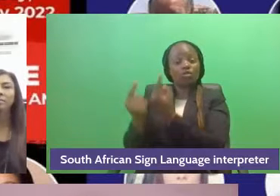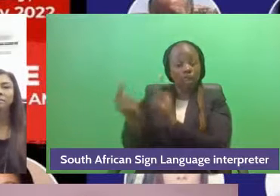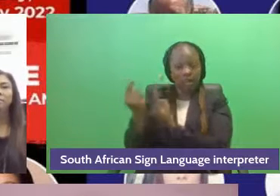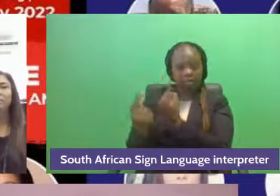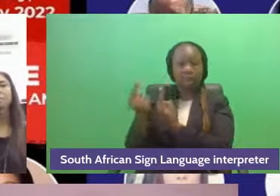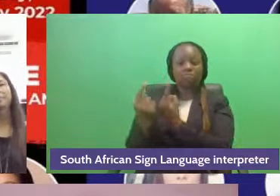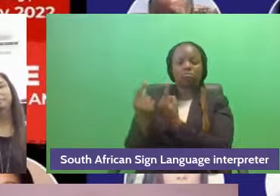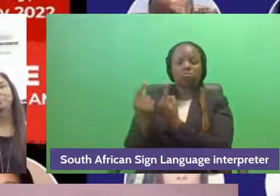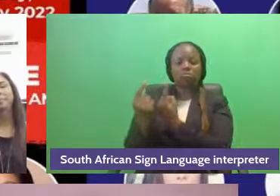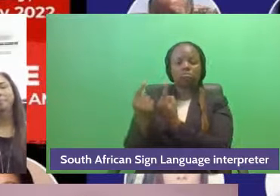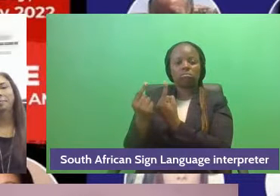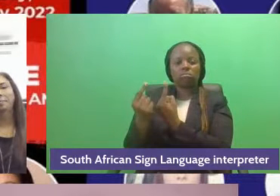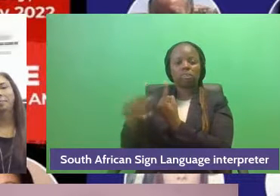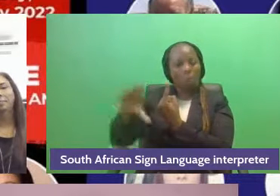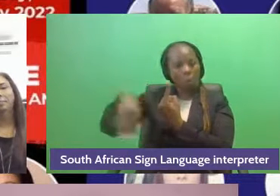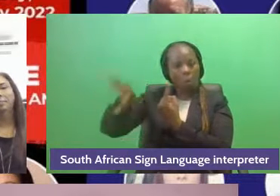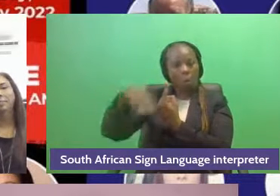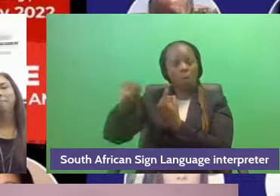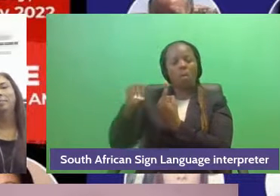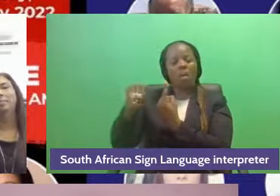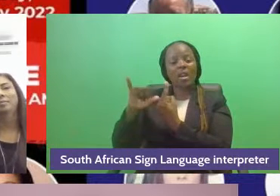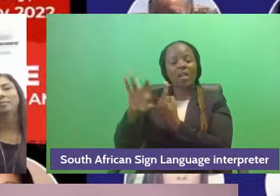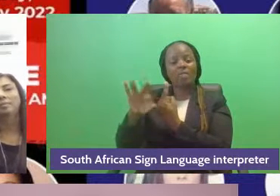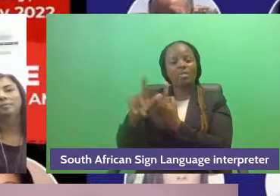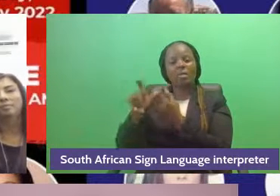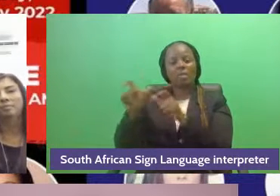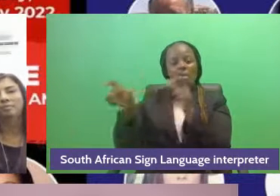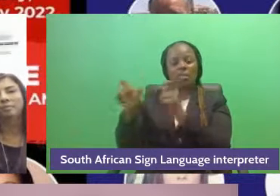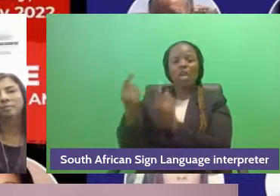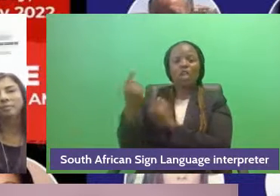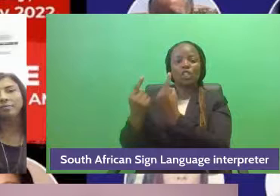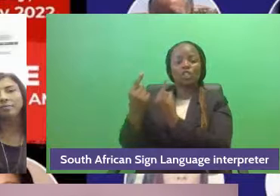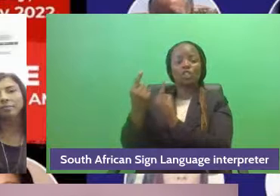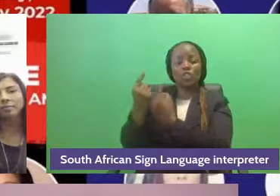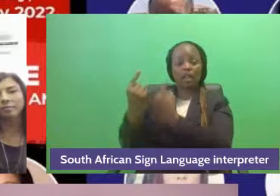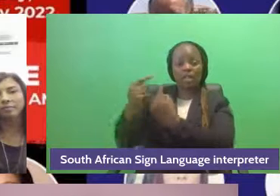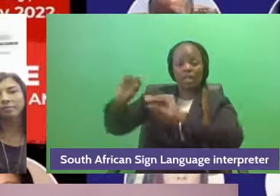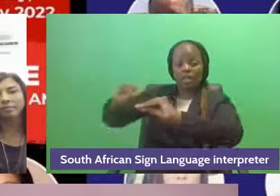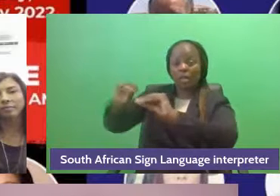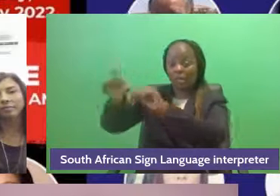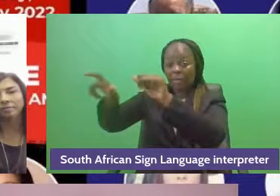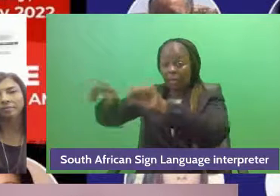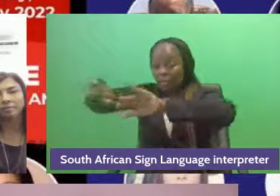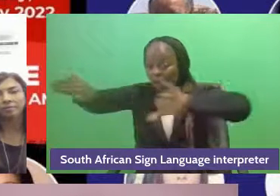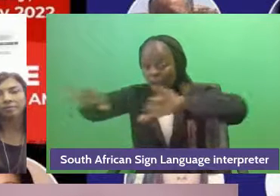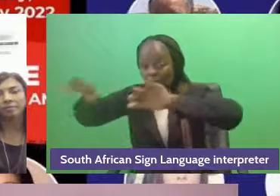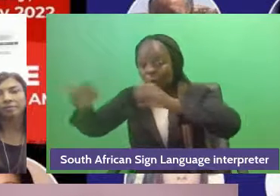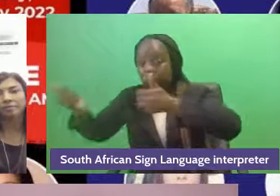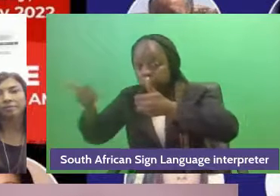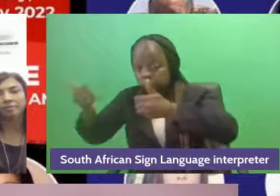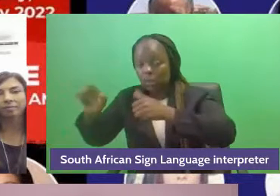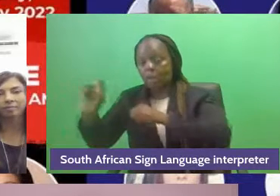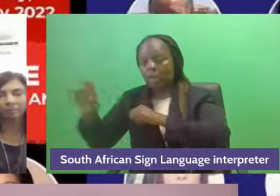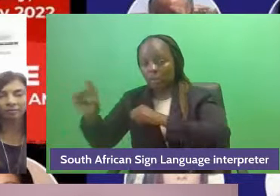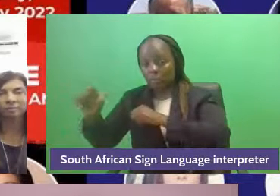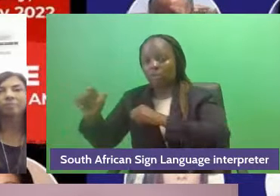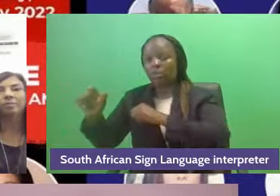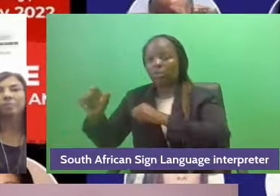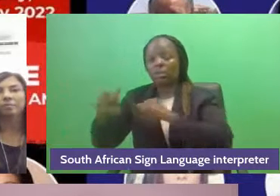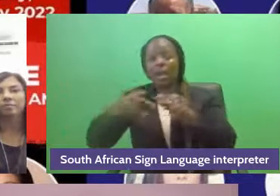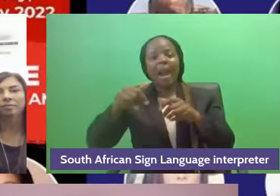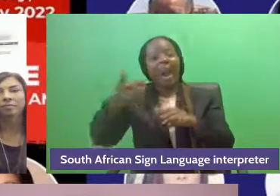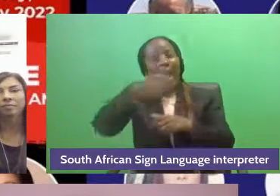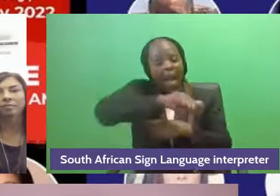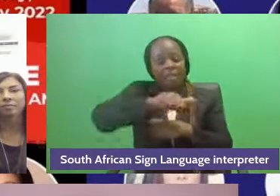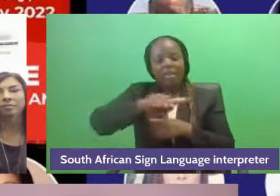I think it's basically if we are able to just teach one to swim, the one who's already swam and was on the other side will be able to push the